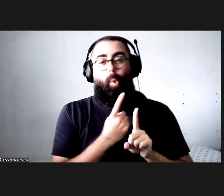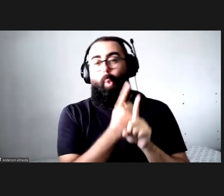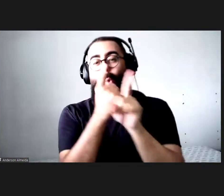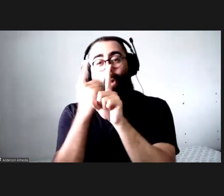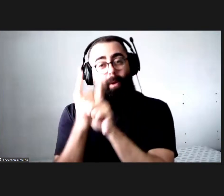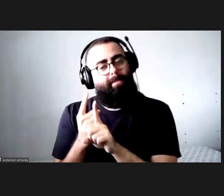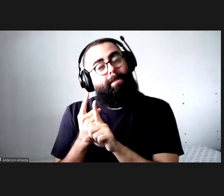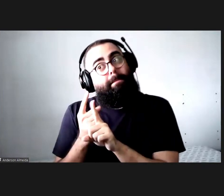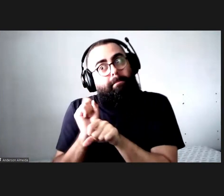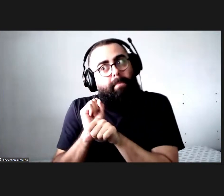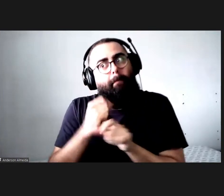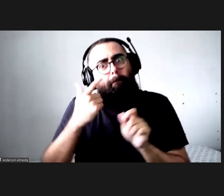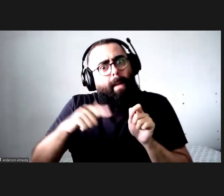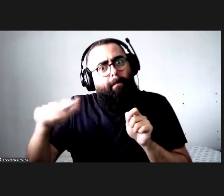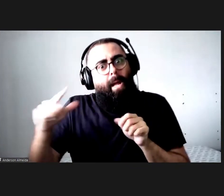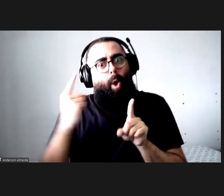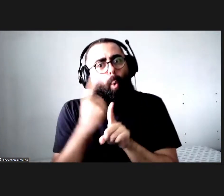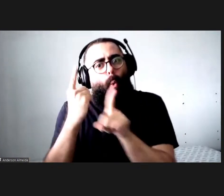to be done.